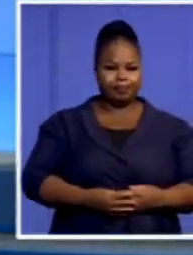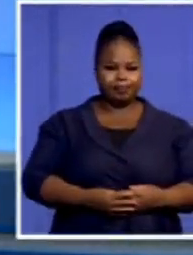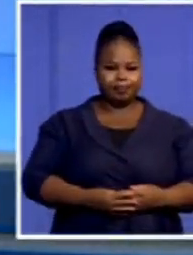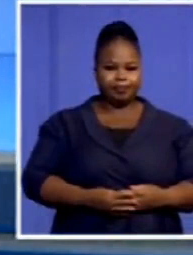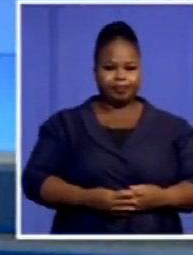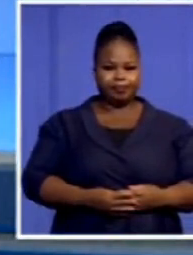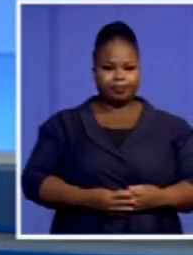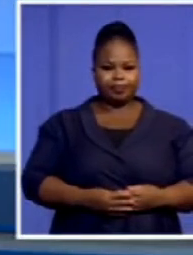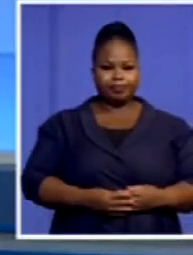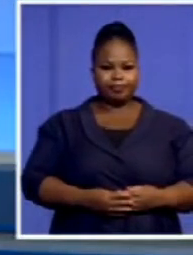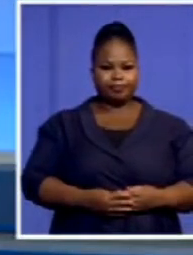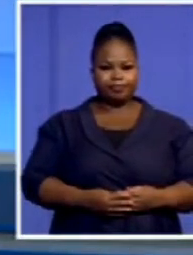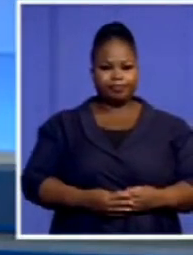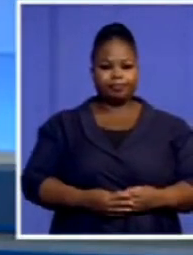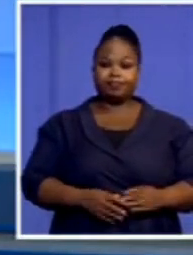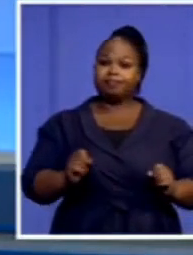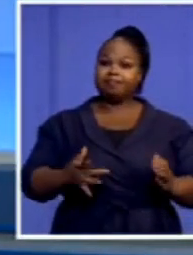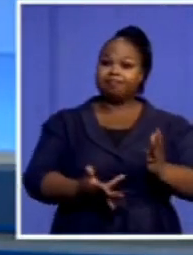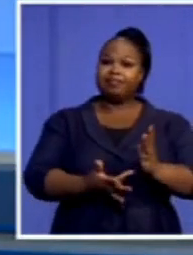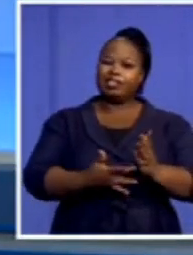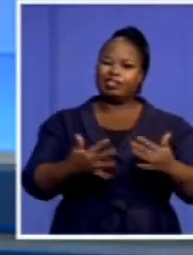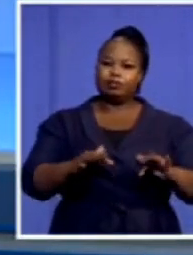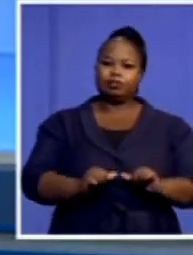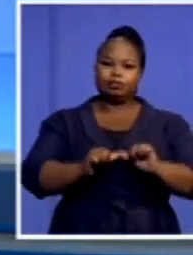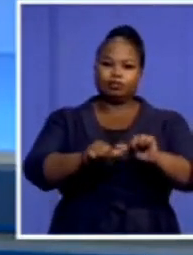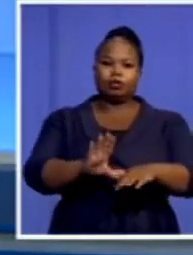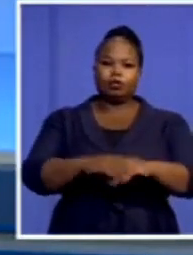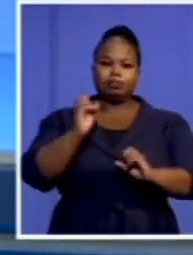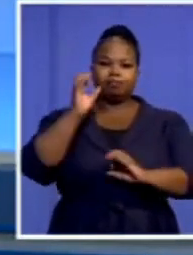Quite a technical one, but we'll continue following it there. The Health Ministry